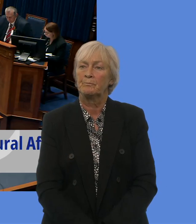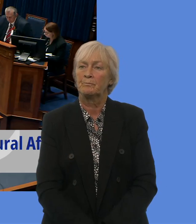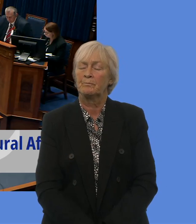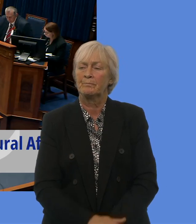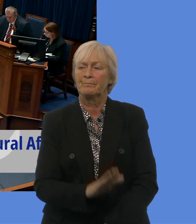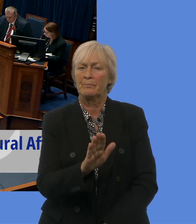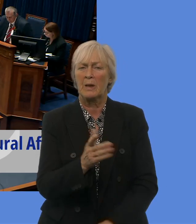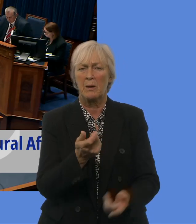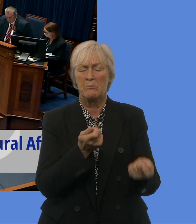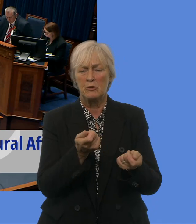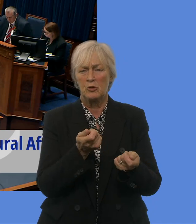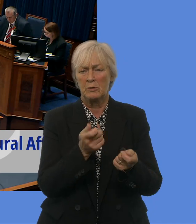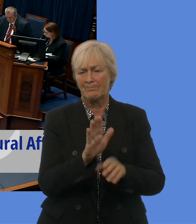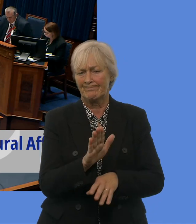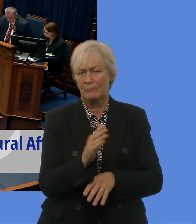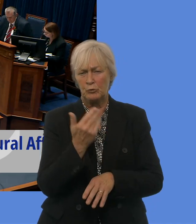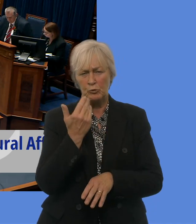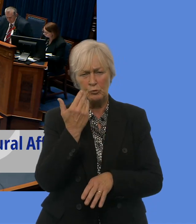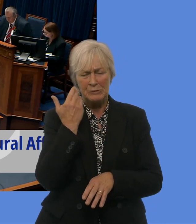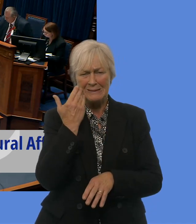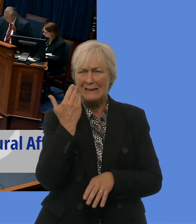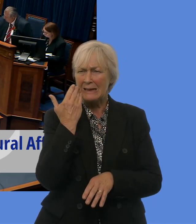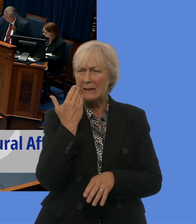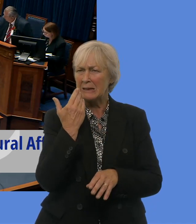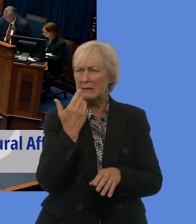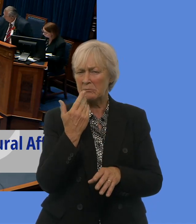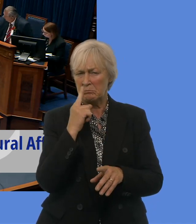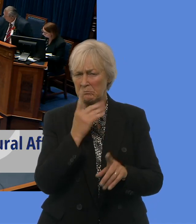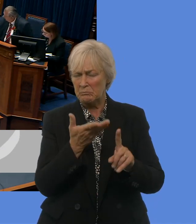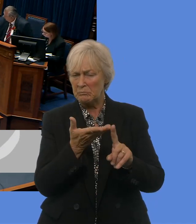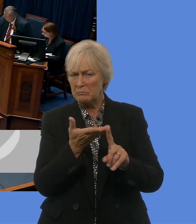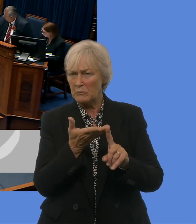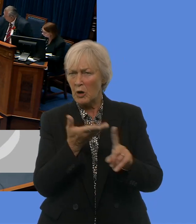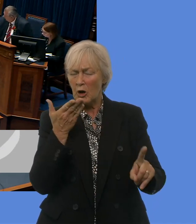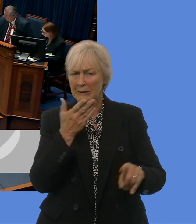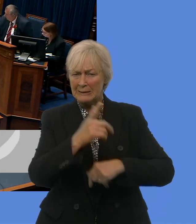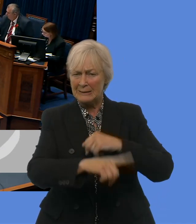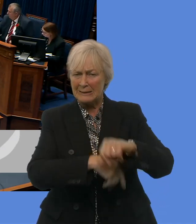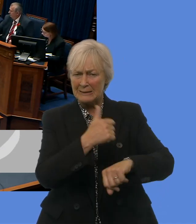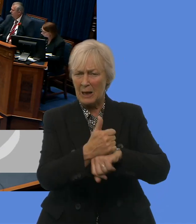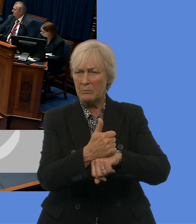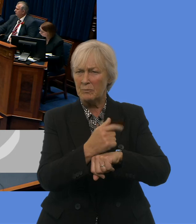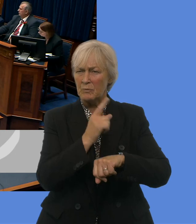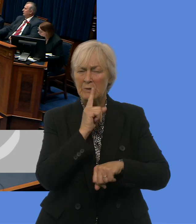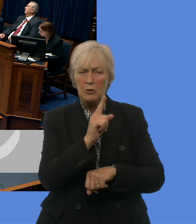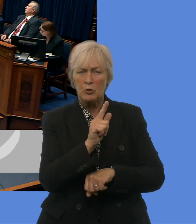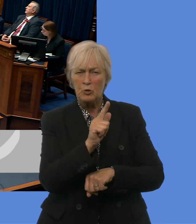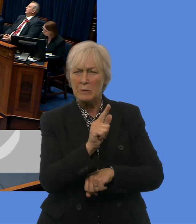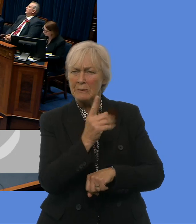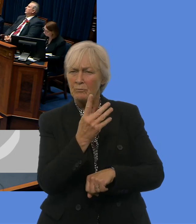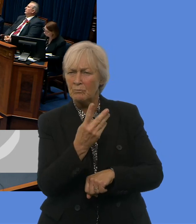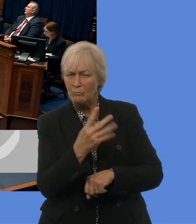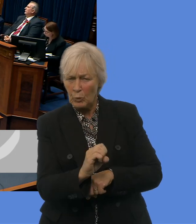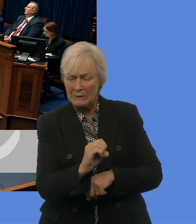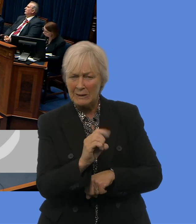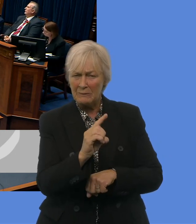Minister, in the recent TB eradication targets that you set out, you aimed at half the current levels by 2040. That's